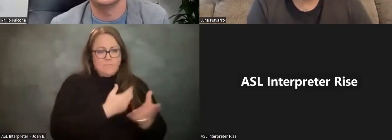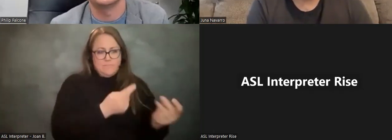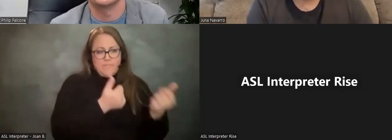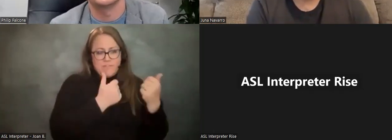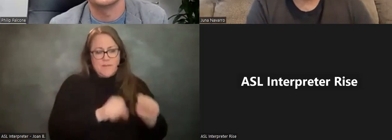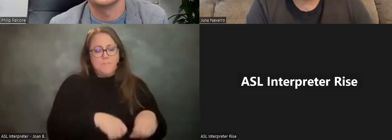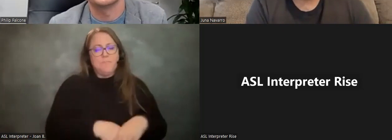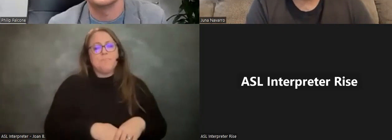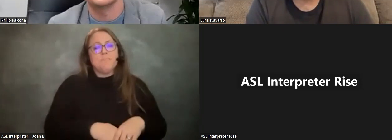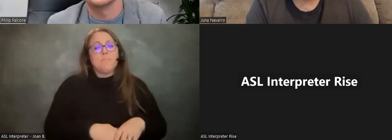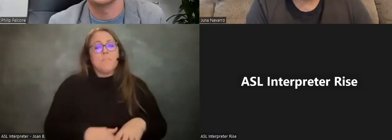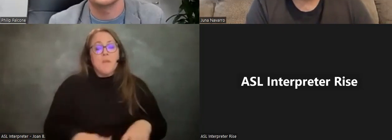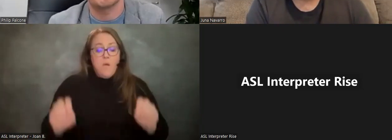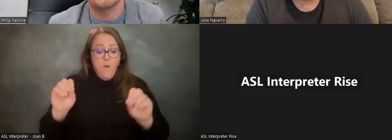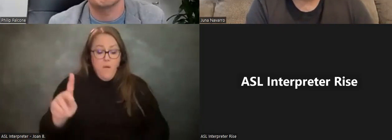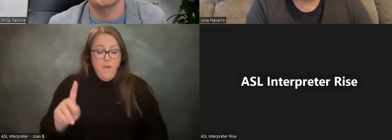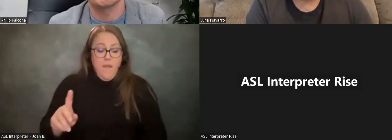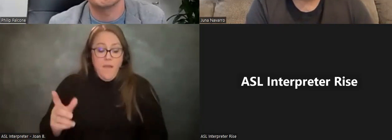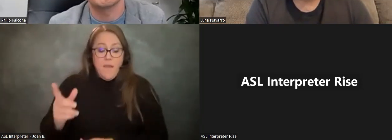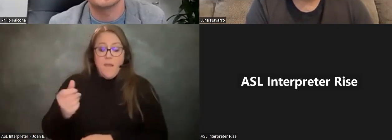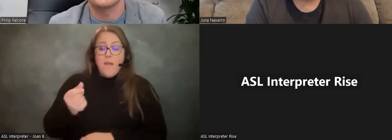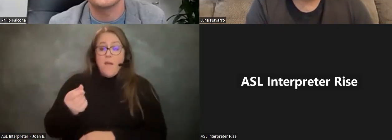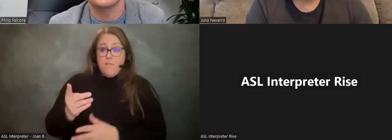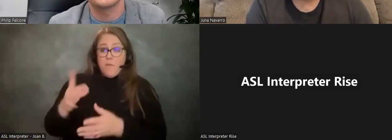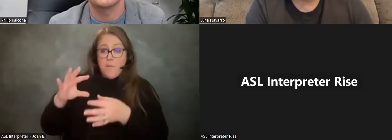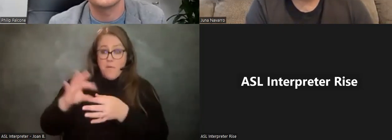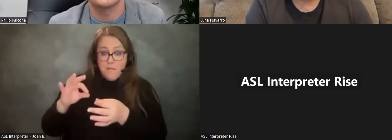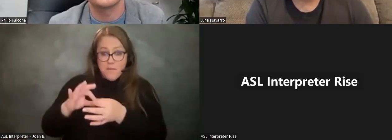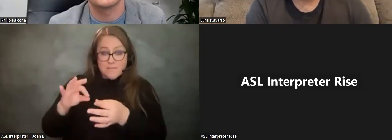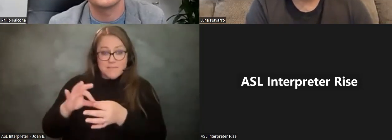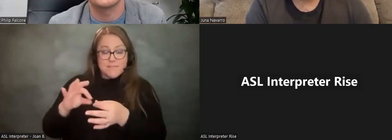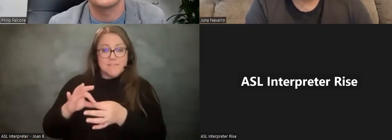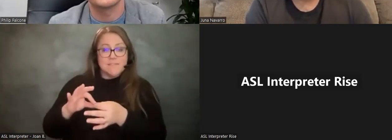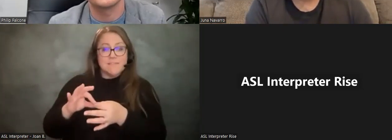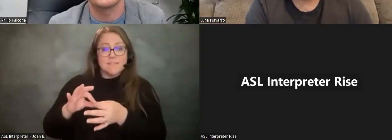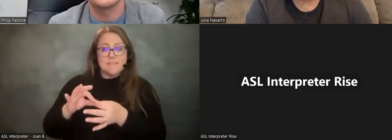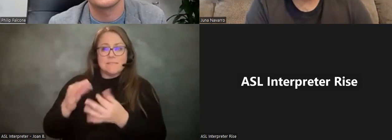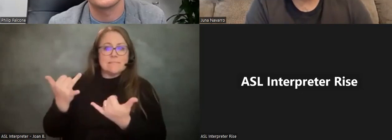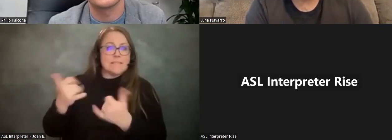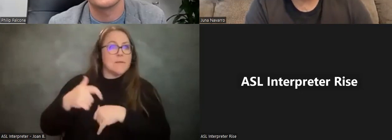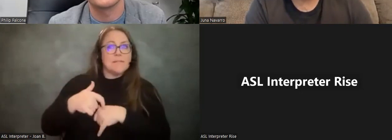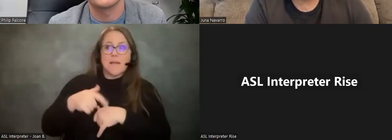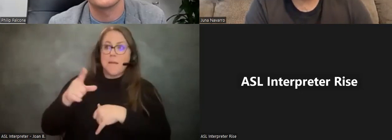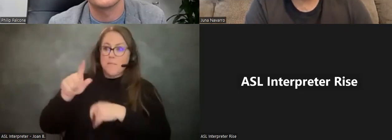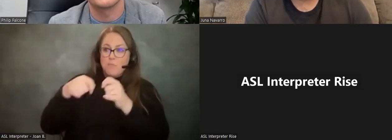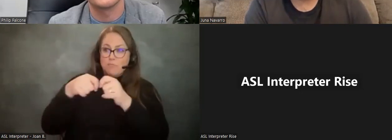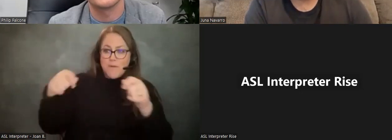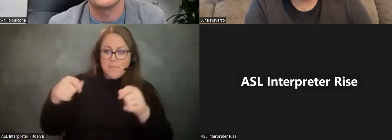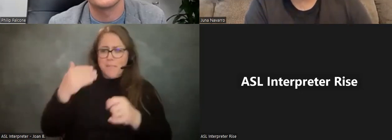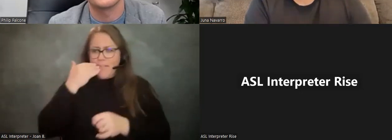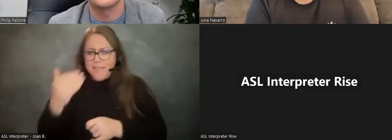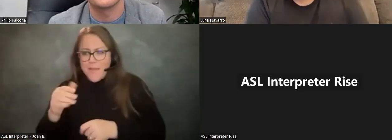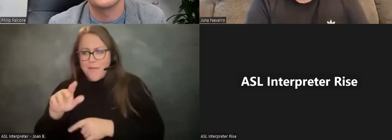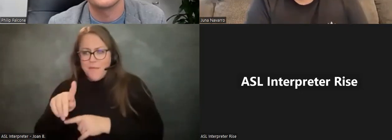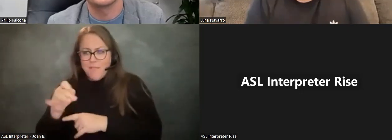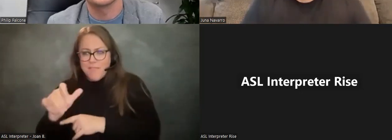Okay, so just a couple comments on, I mean, we're gonna wrap it up right now. Thank you to Philip and Juan